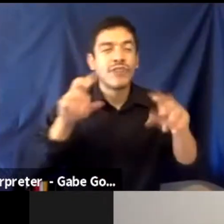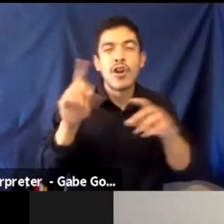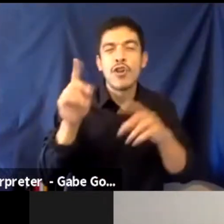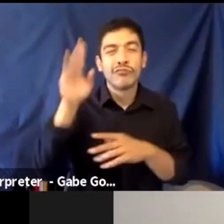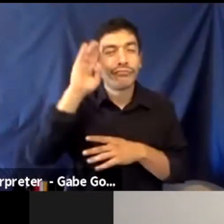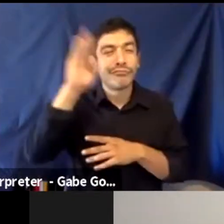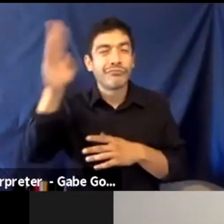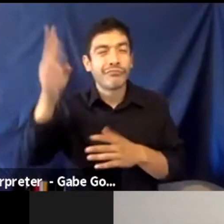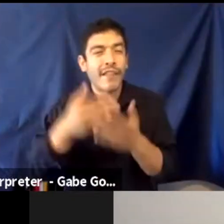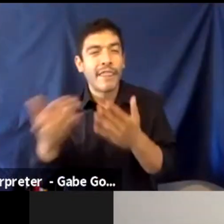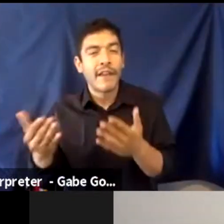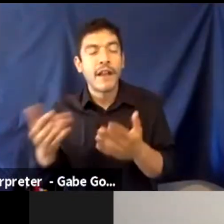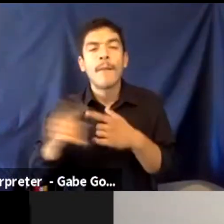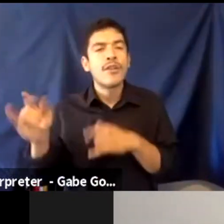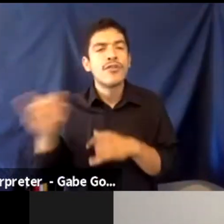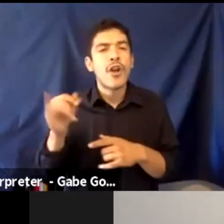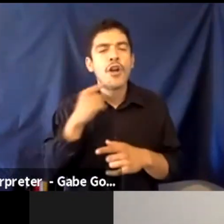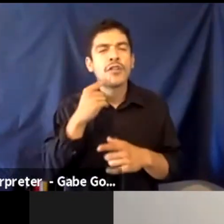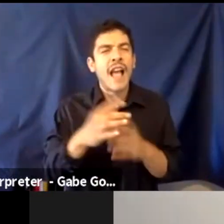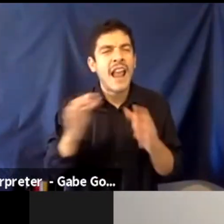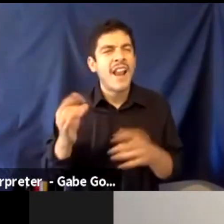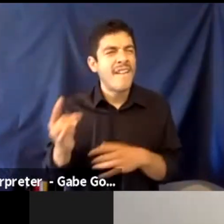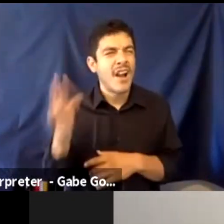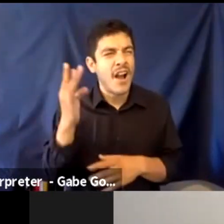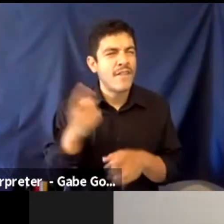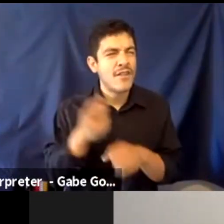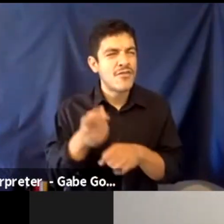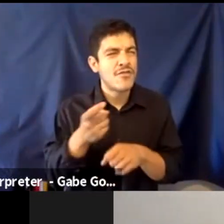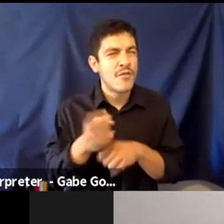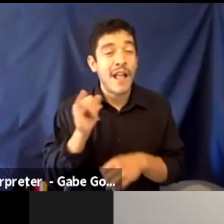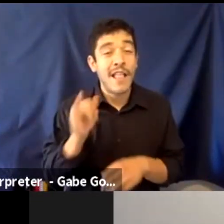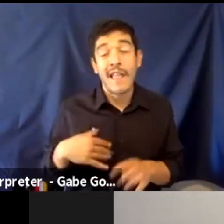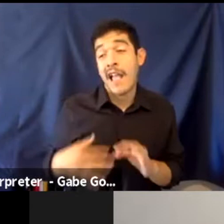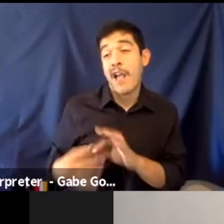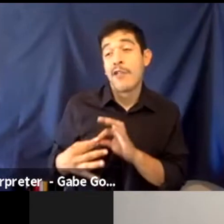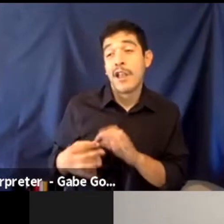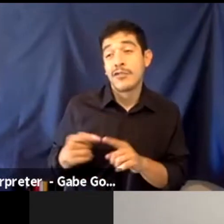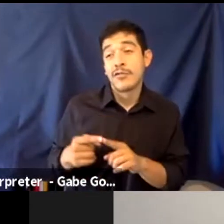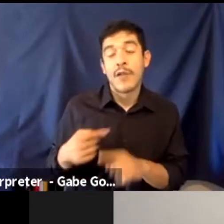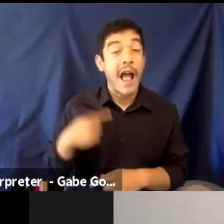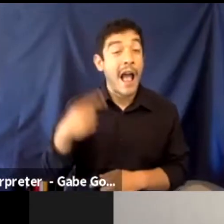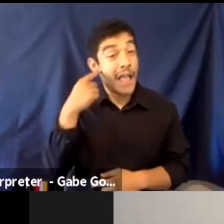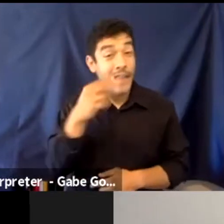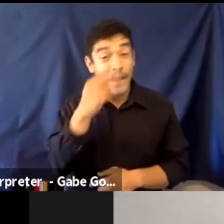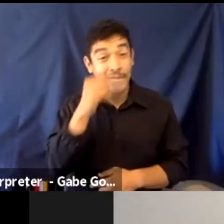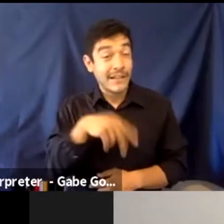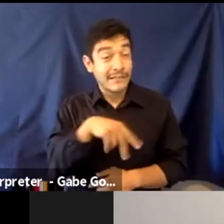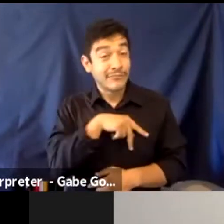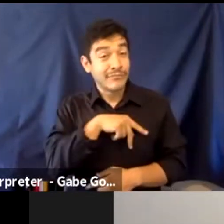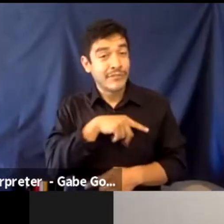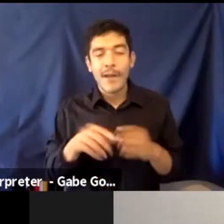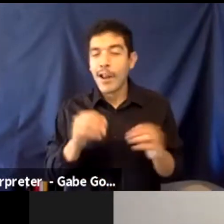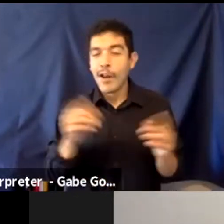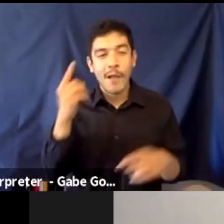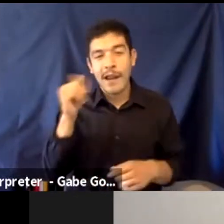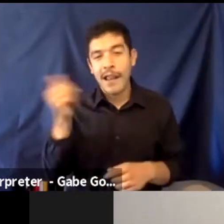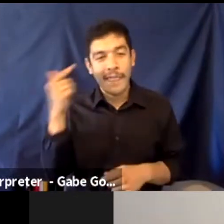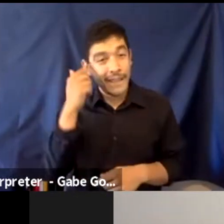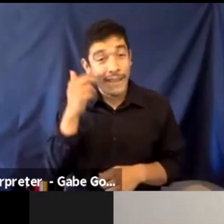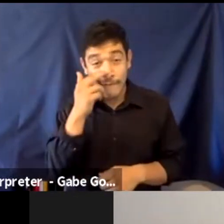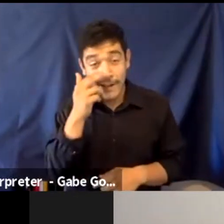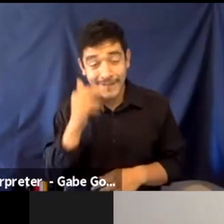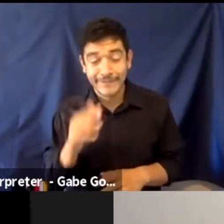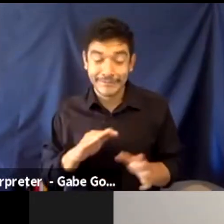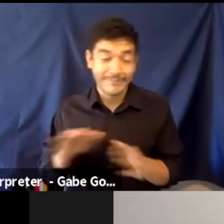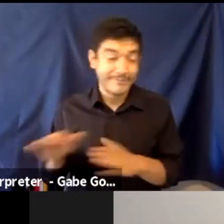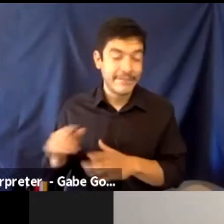she also tells a lot of terrible jokes, which I relate to. Personally, I think they're funny, but nobody else really seems to think so. I